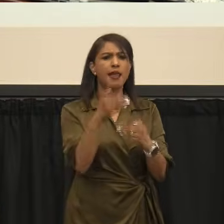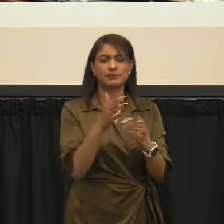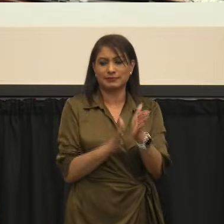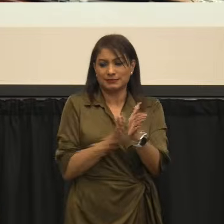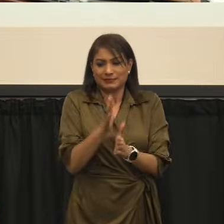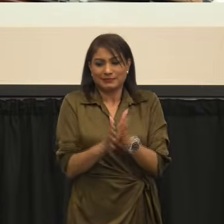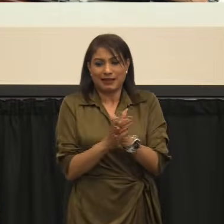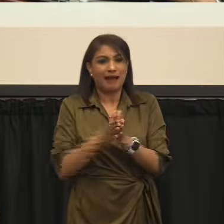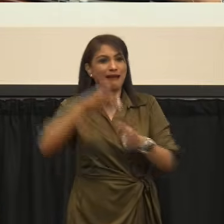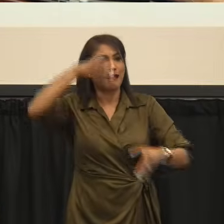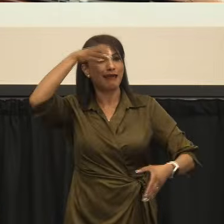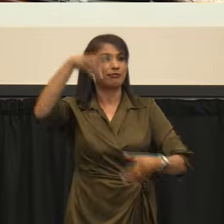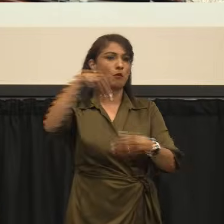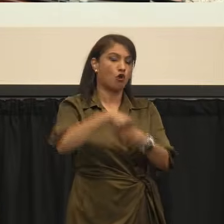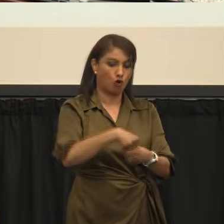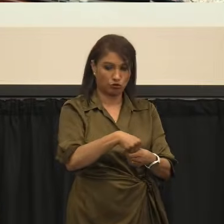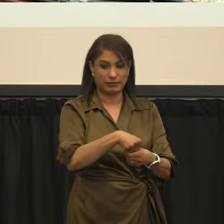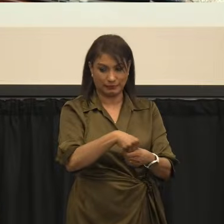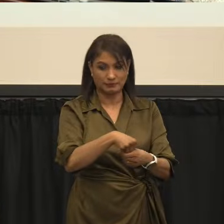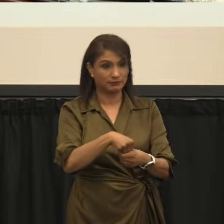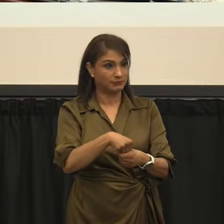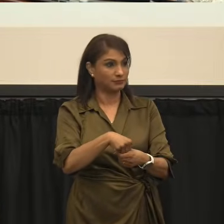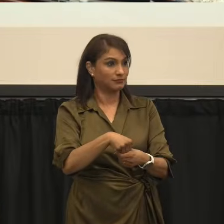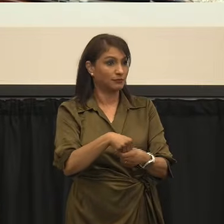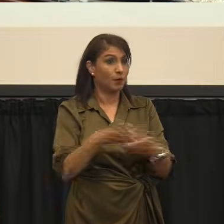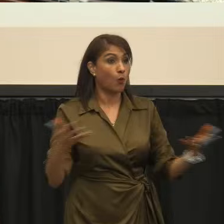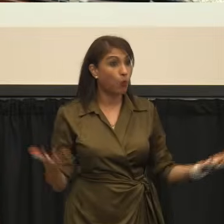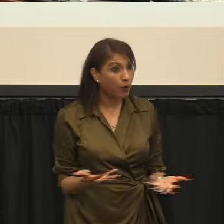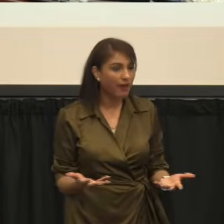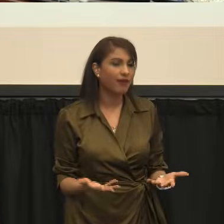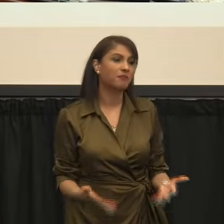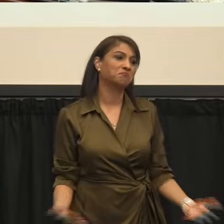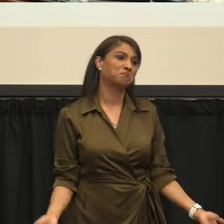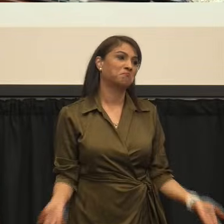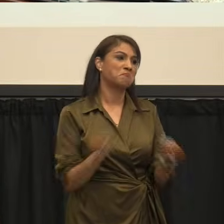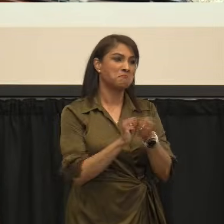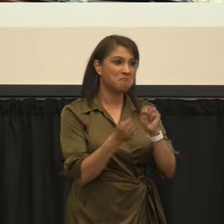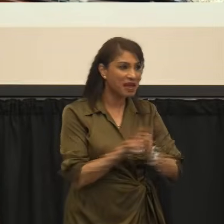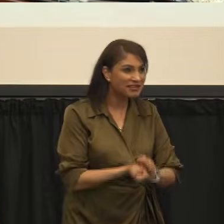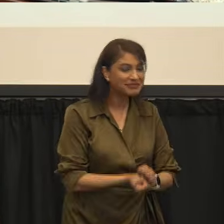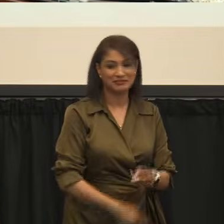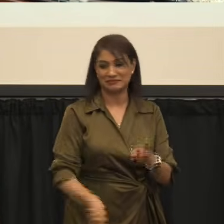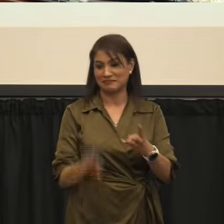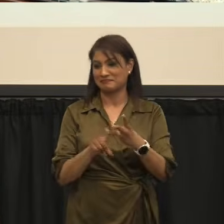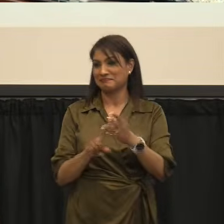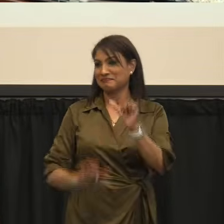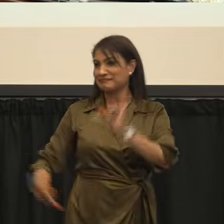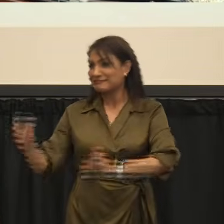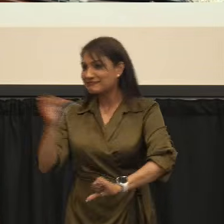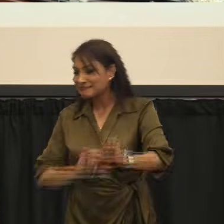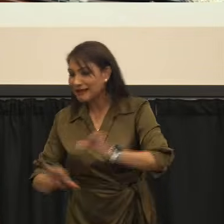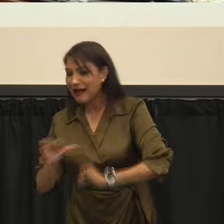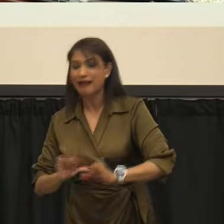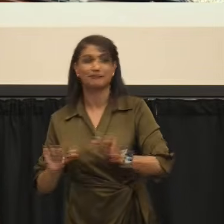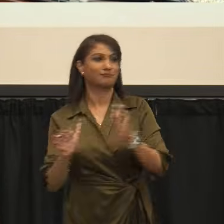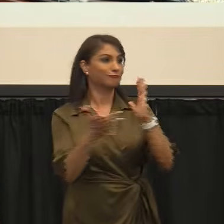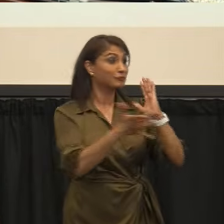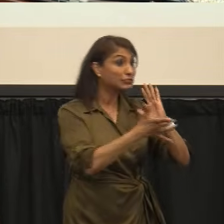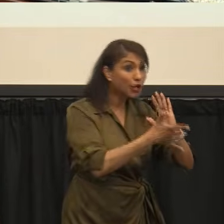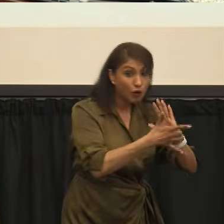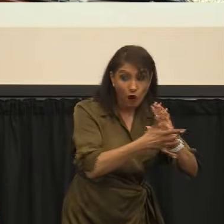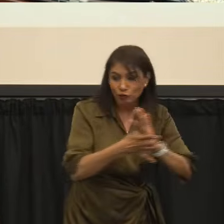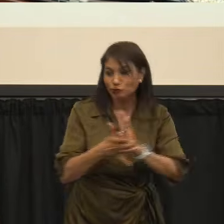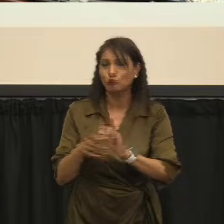There are gaps that we have noted that are limited in terms of the academic content and science for the academic content, and